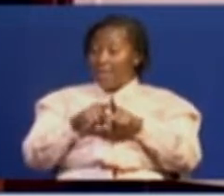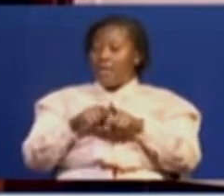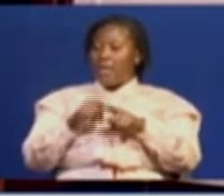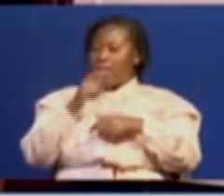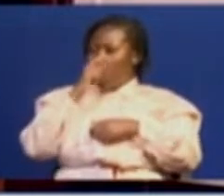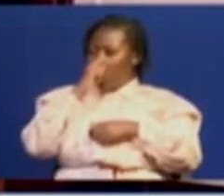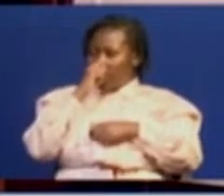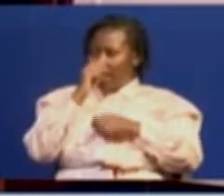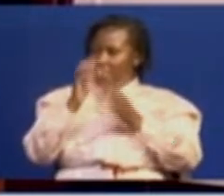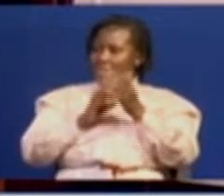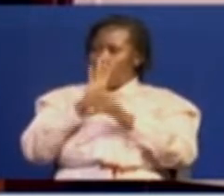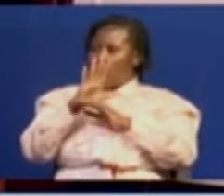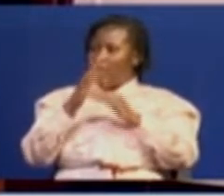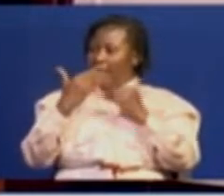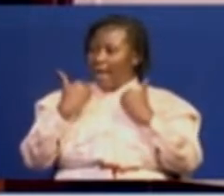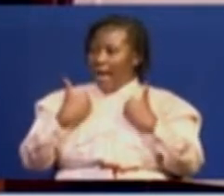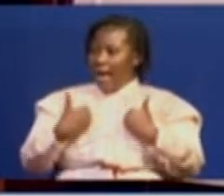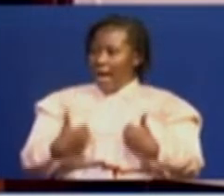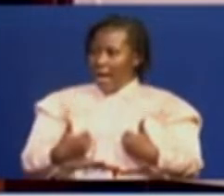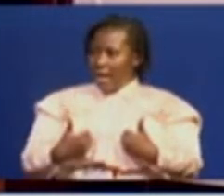Yes, I would wish that the video